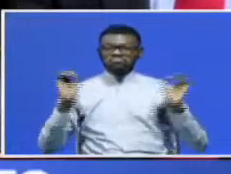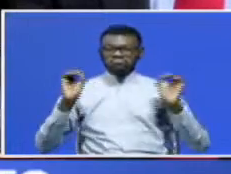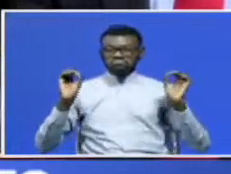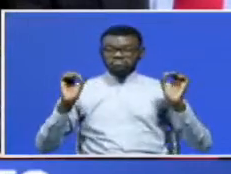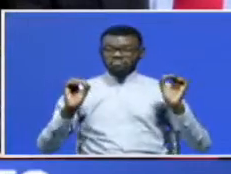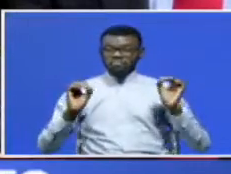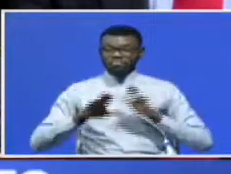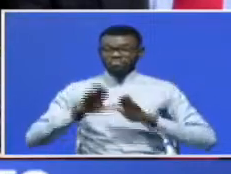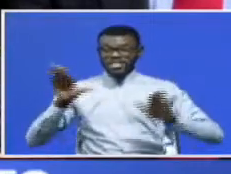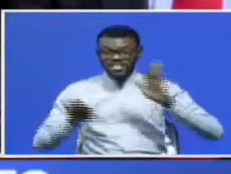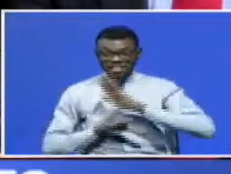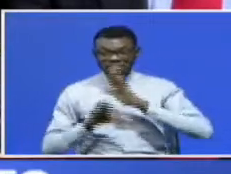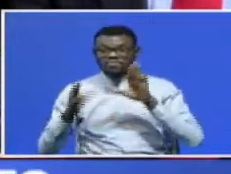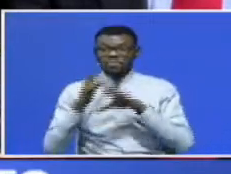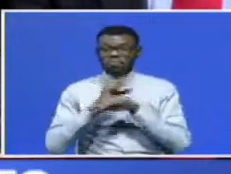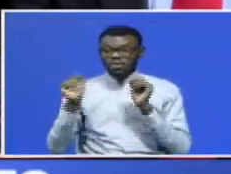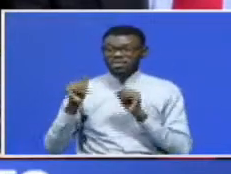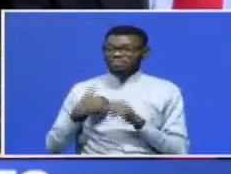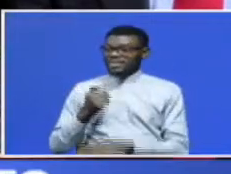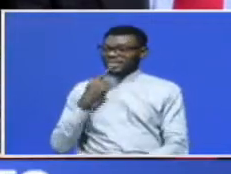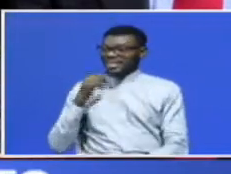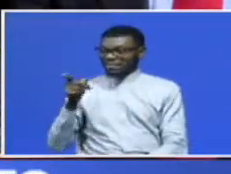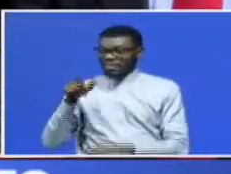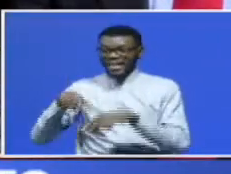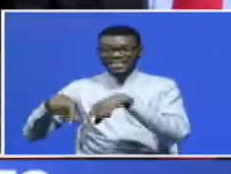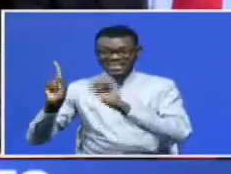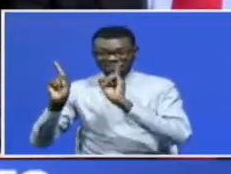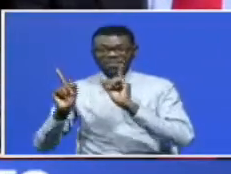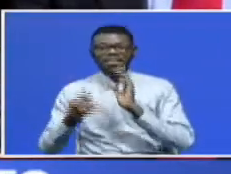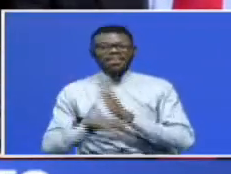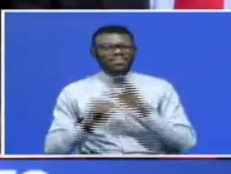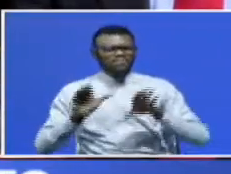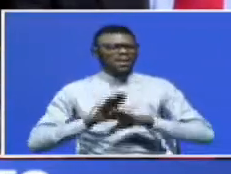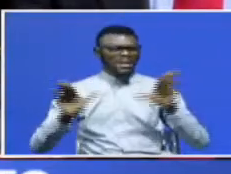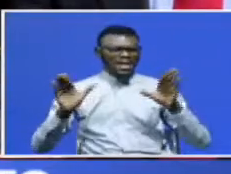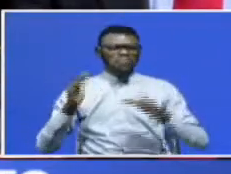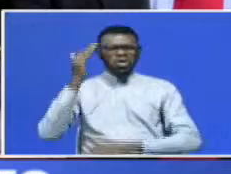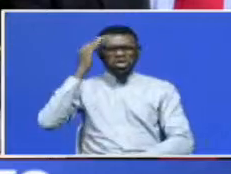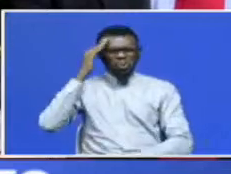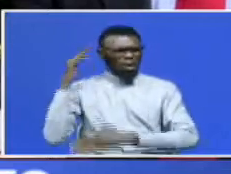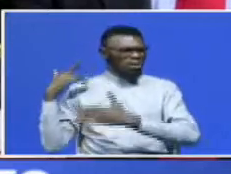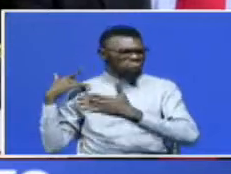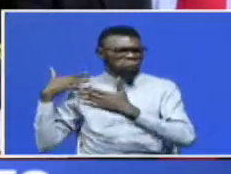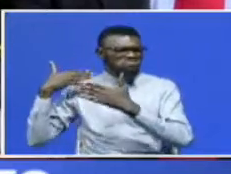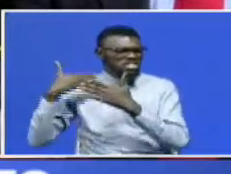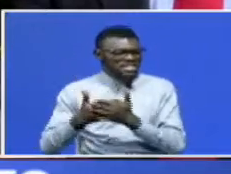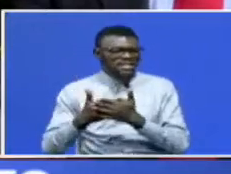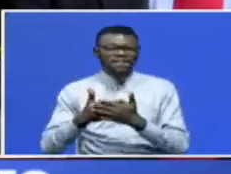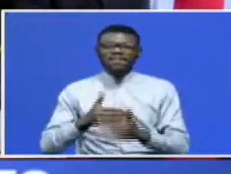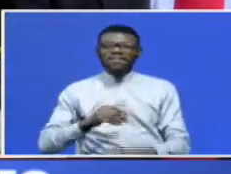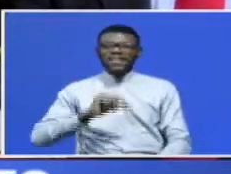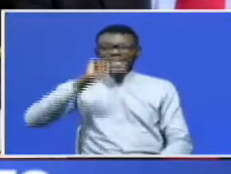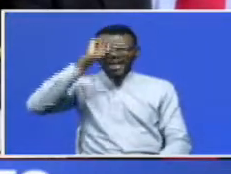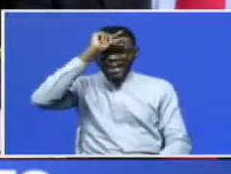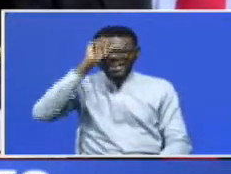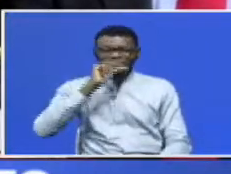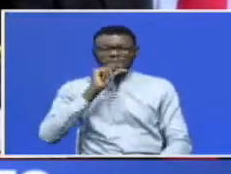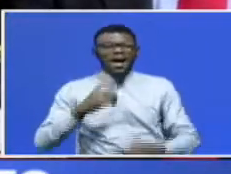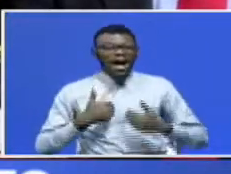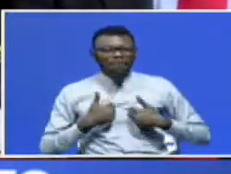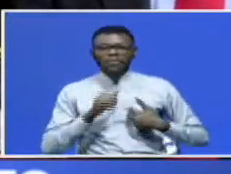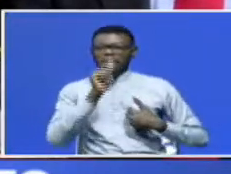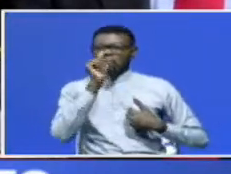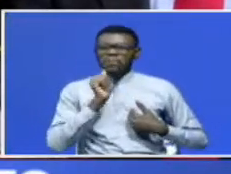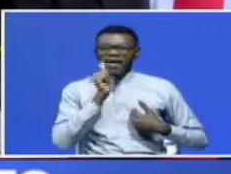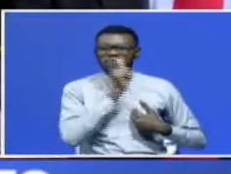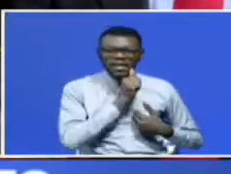DP Ruto alias Arab Mashamba, well known for his unbridled greed for both public and private